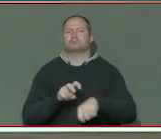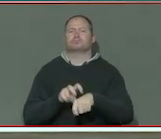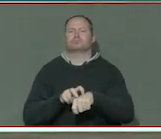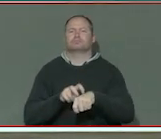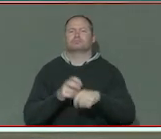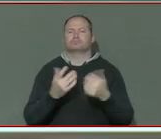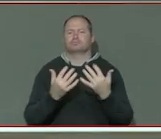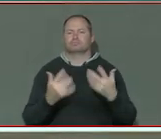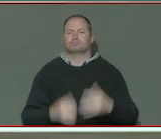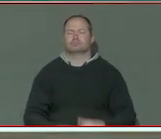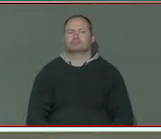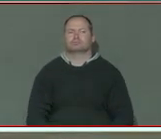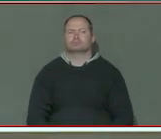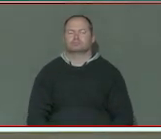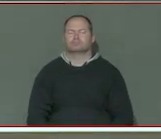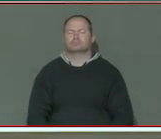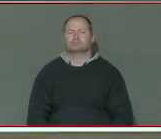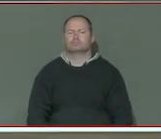We have Zimba.